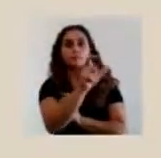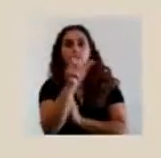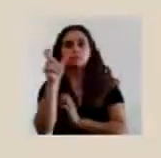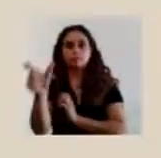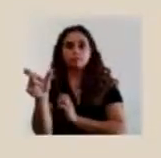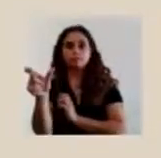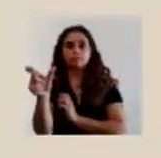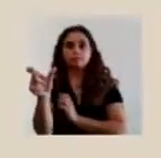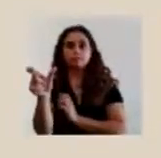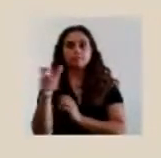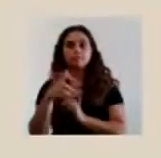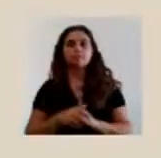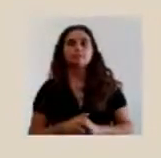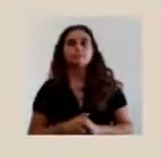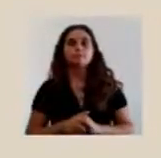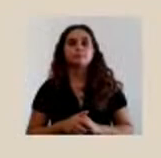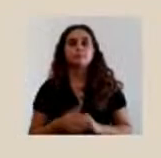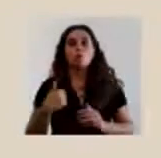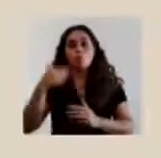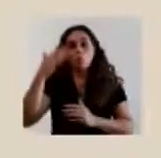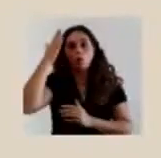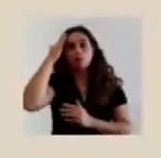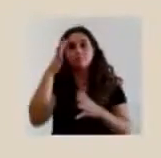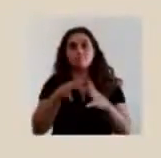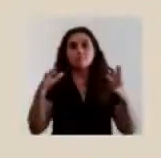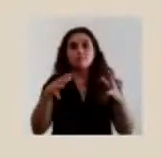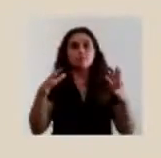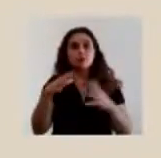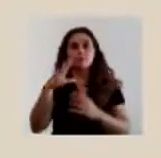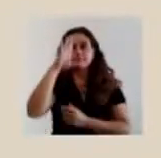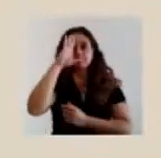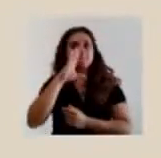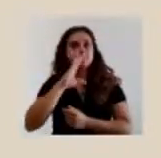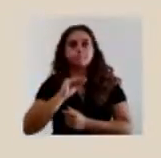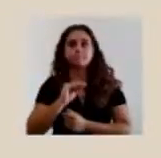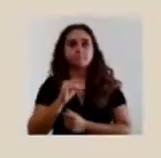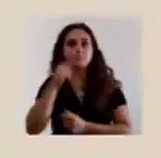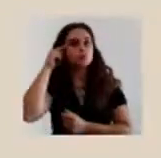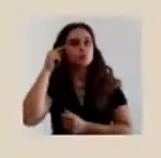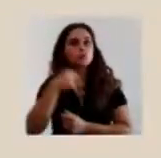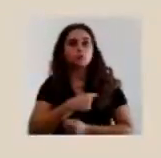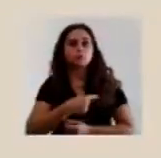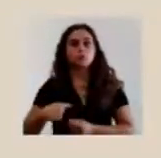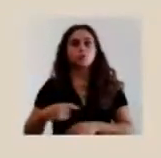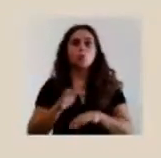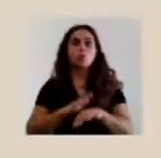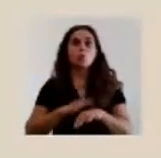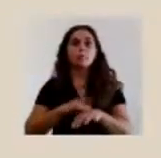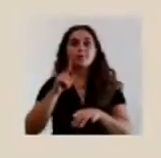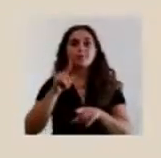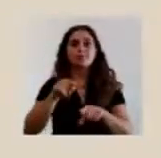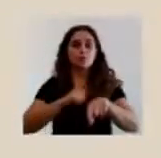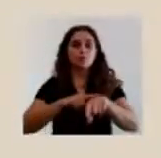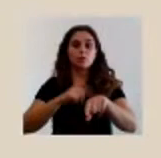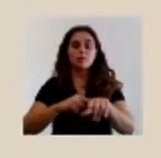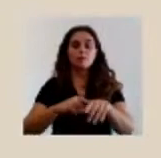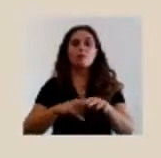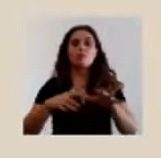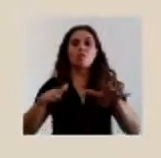in. I suspect most of us don't know Chinese, hence we had no delay in our reaction